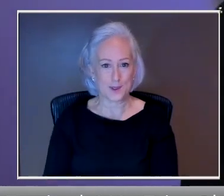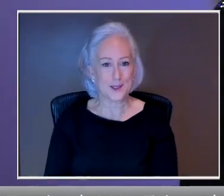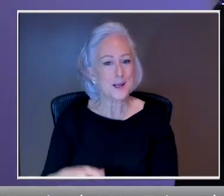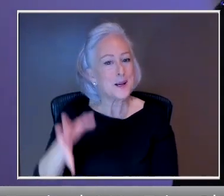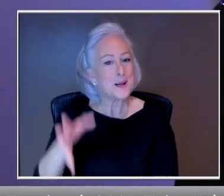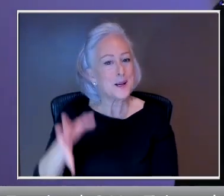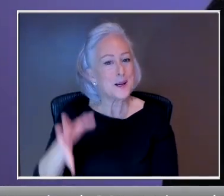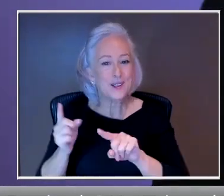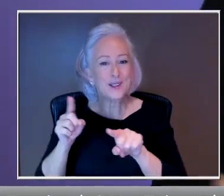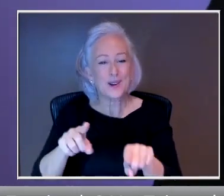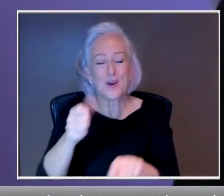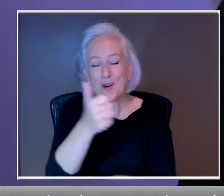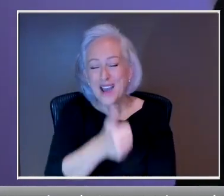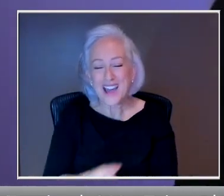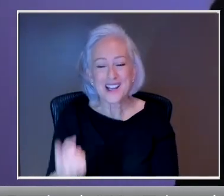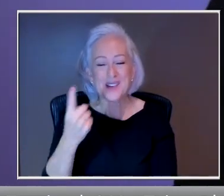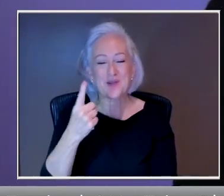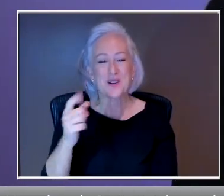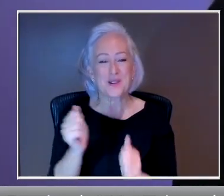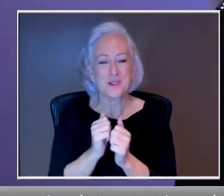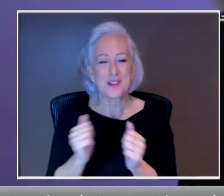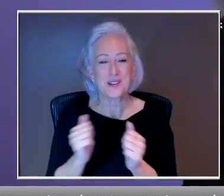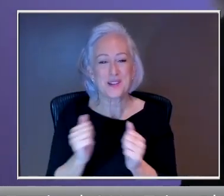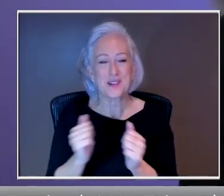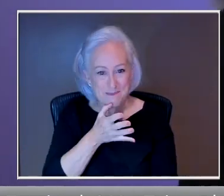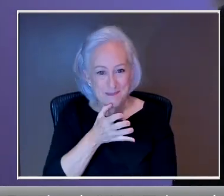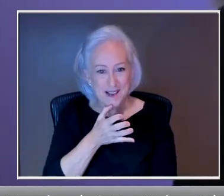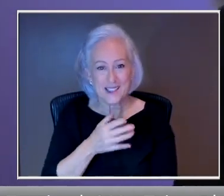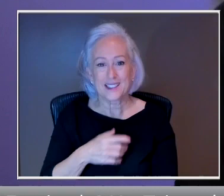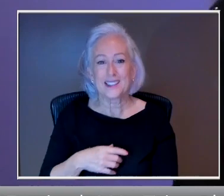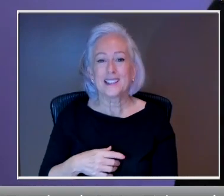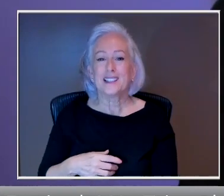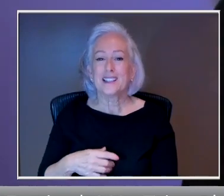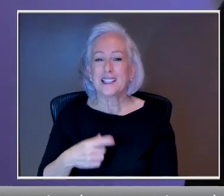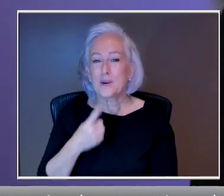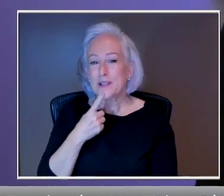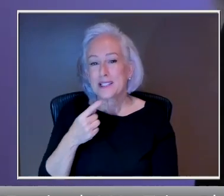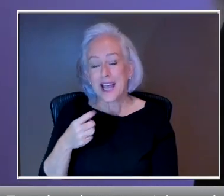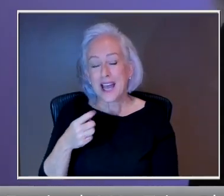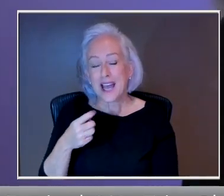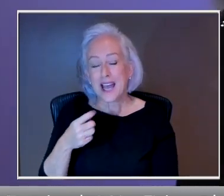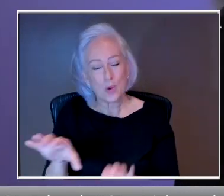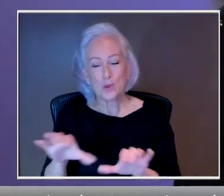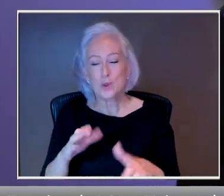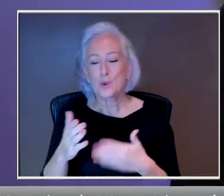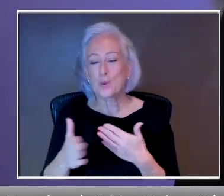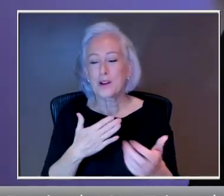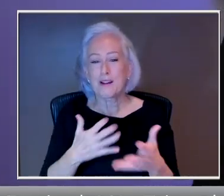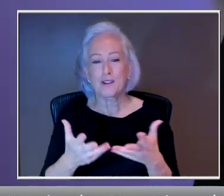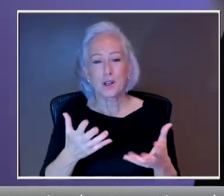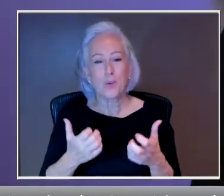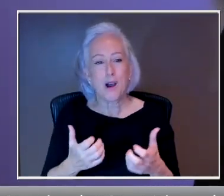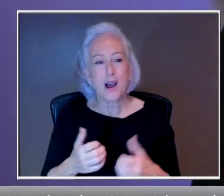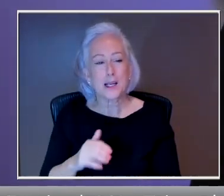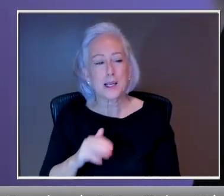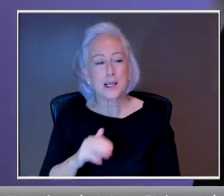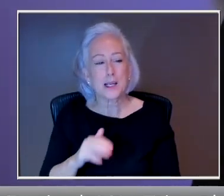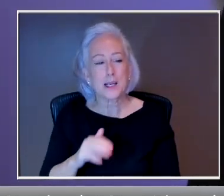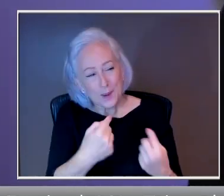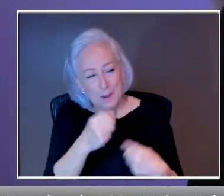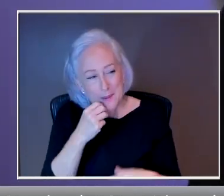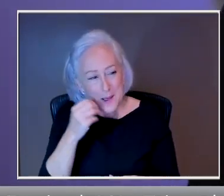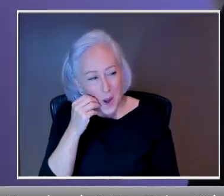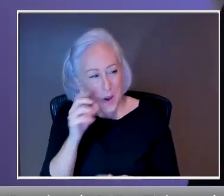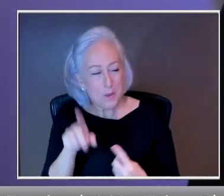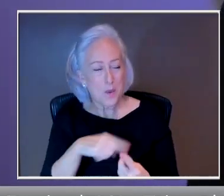he was the one, he would always be like, oh, you know, go out, do what you need to do. But then he would be like, when are you coming home? When am I going to see you?